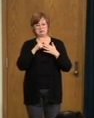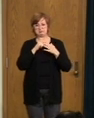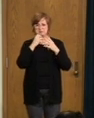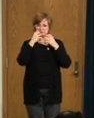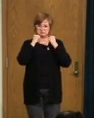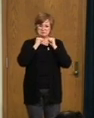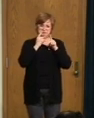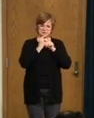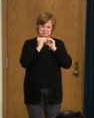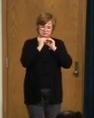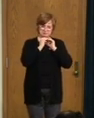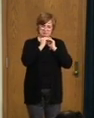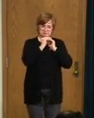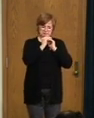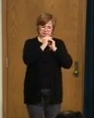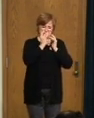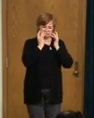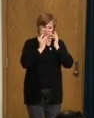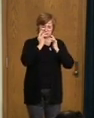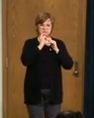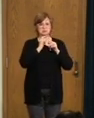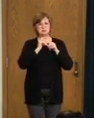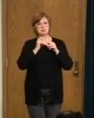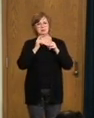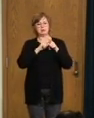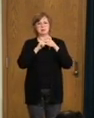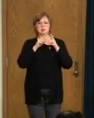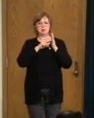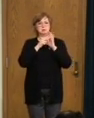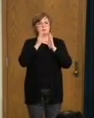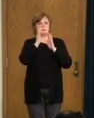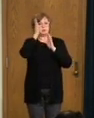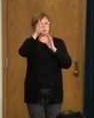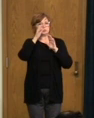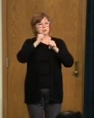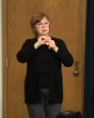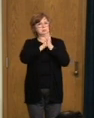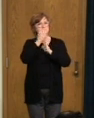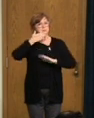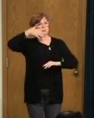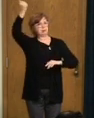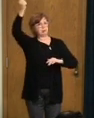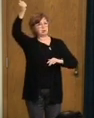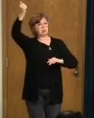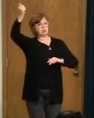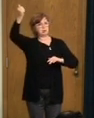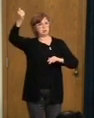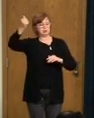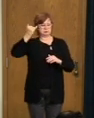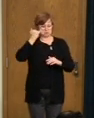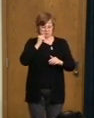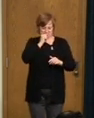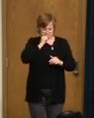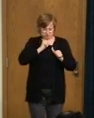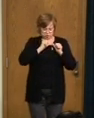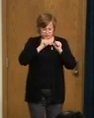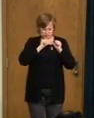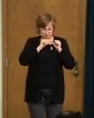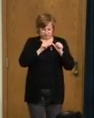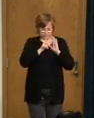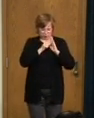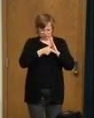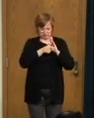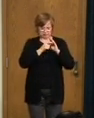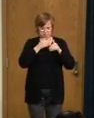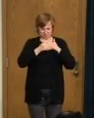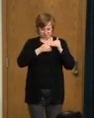only where we were pre-COVID, but better and larger. And I firmly believe that we can be more ambitious